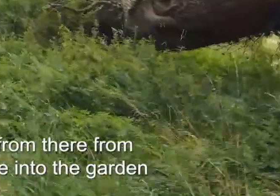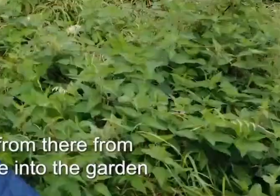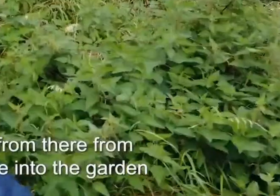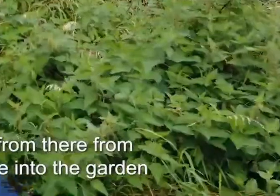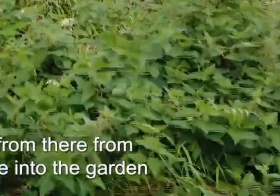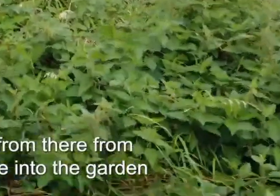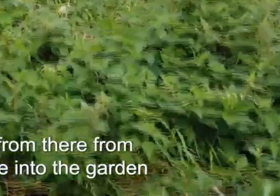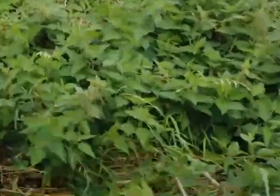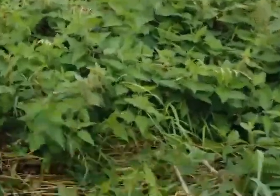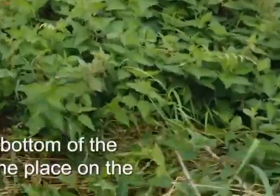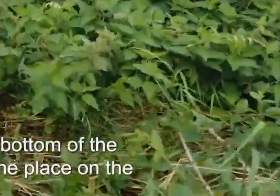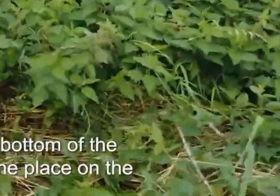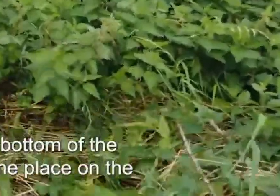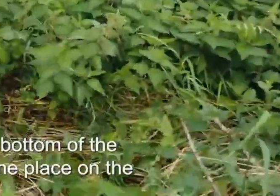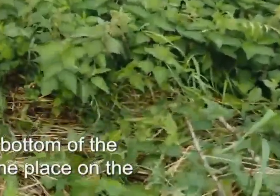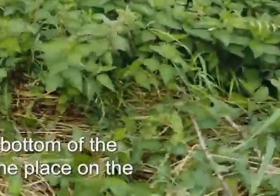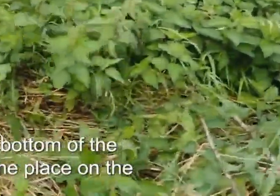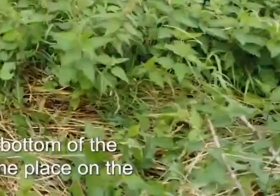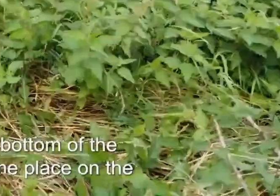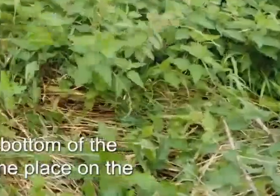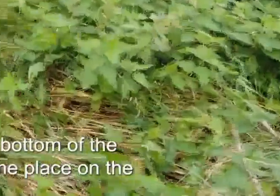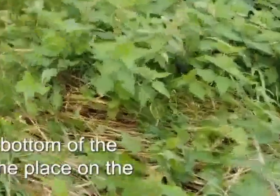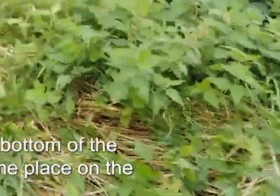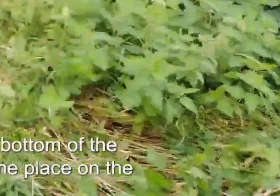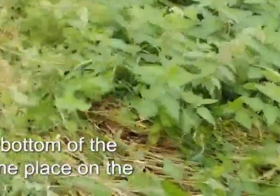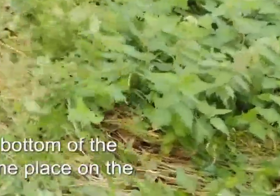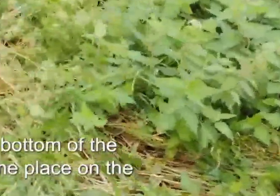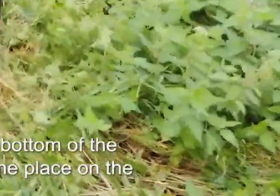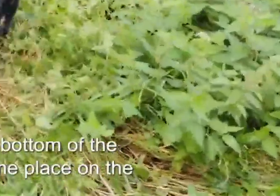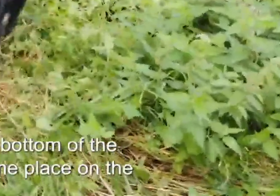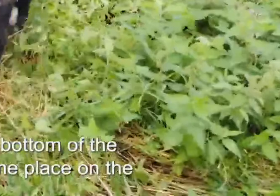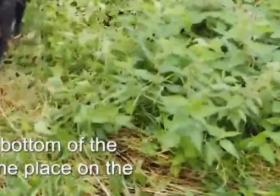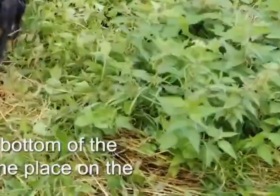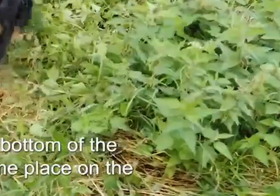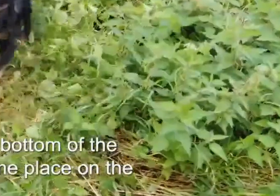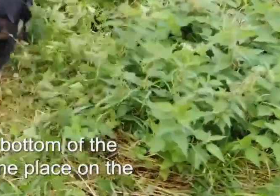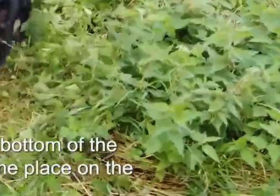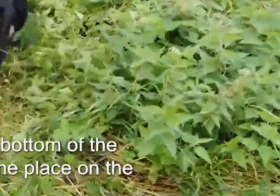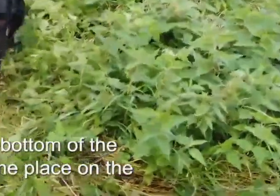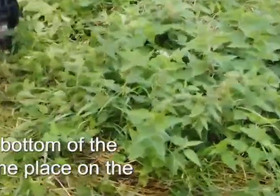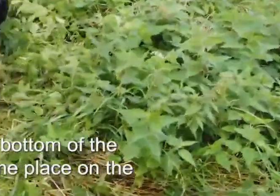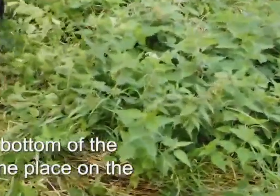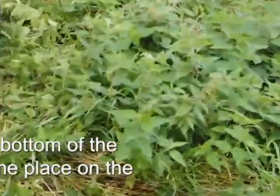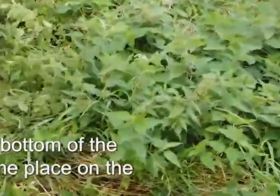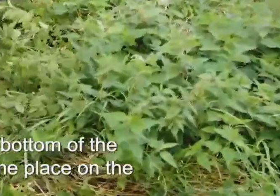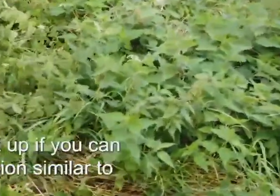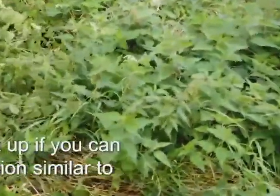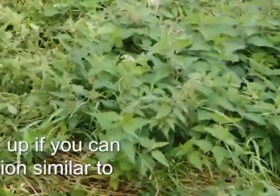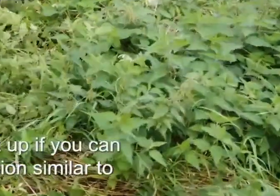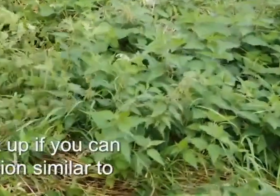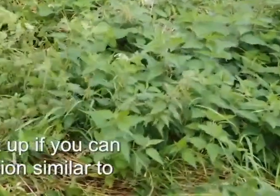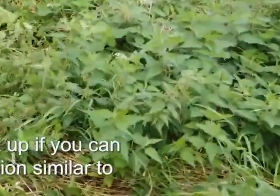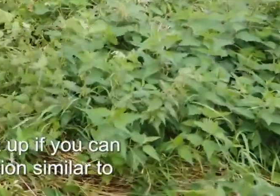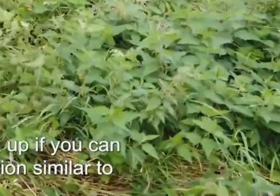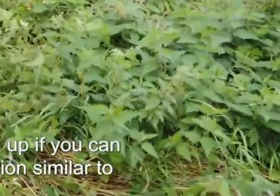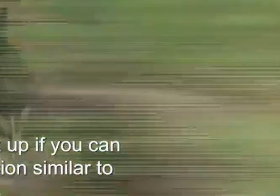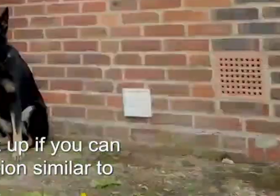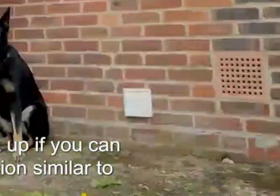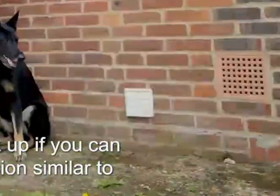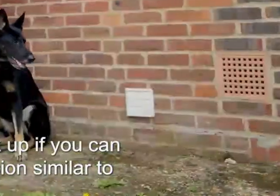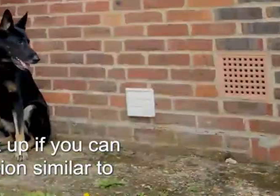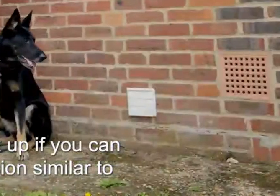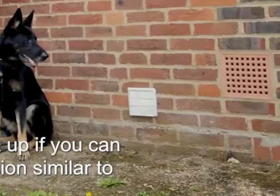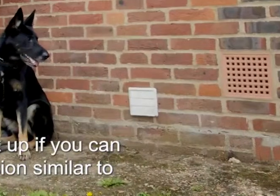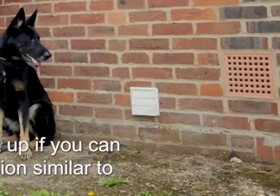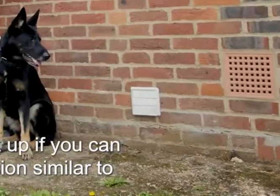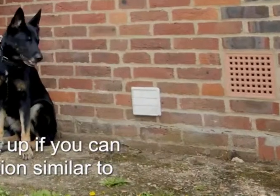into the garden, and initially she's gone to the bottom of the garden and indicated in the same place on the fence. As I've brought